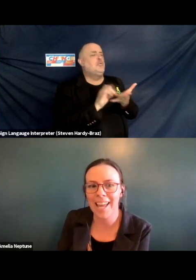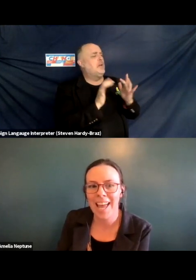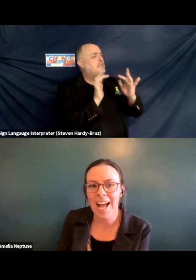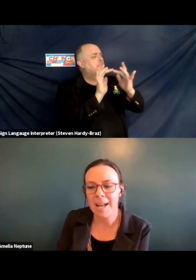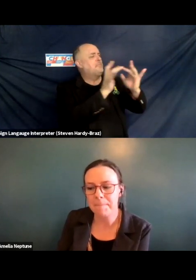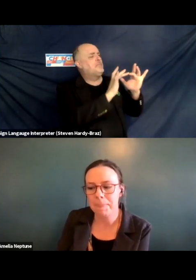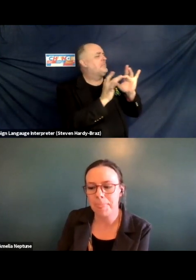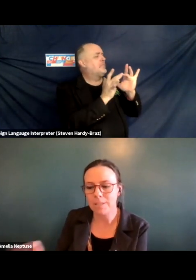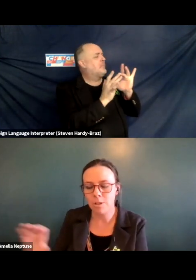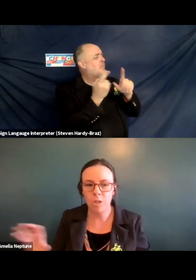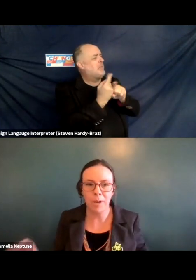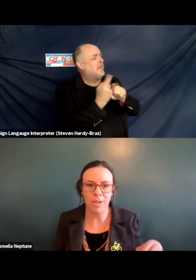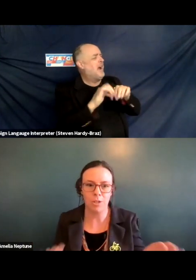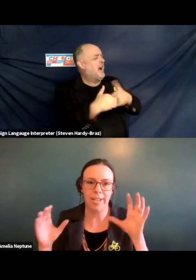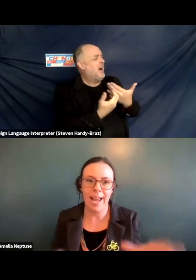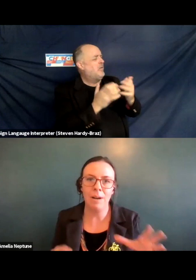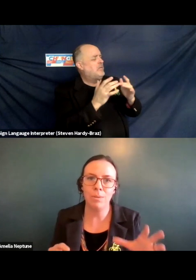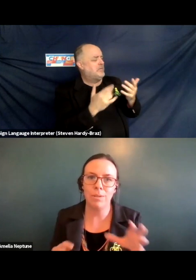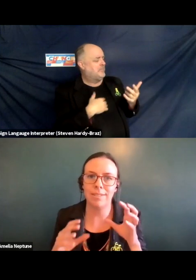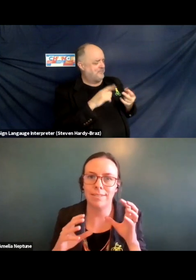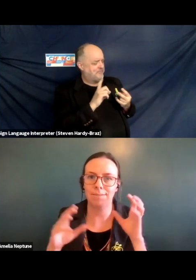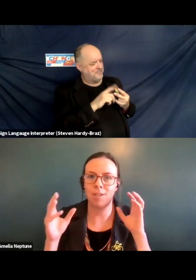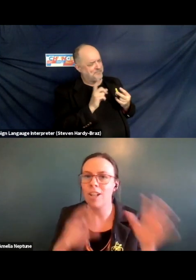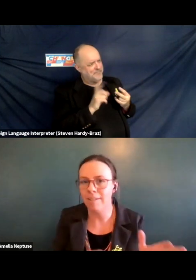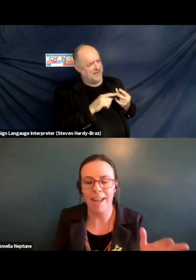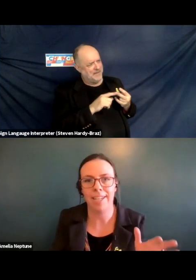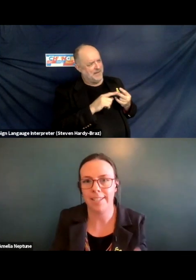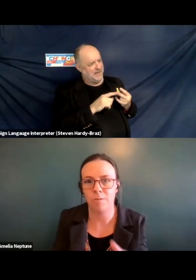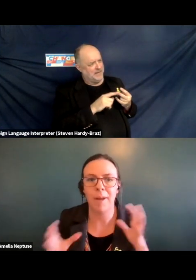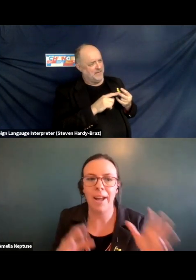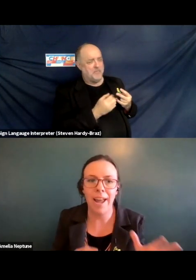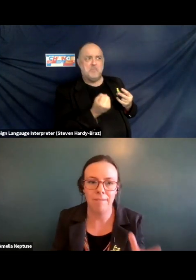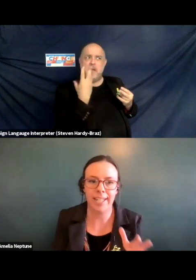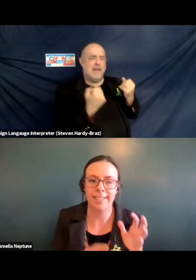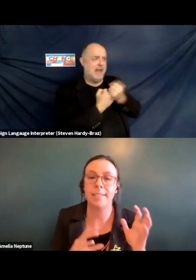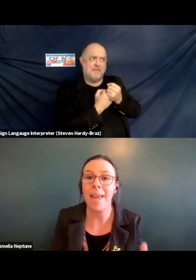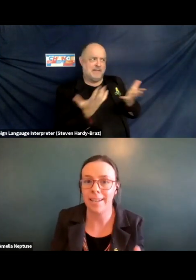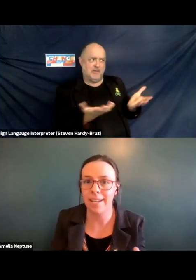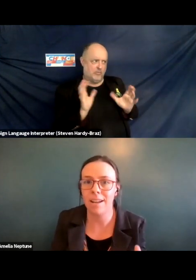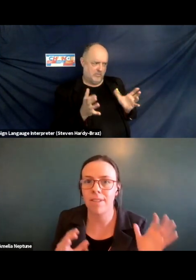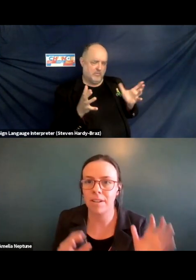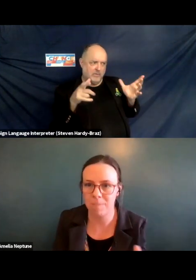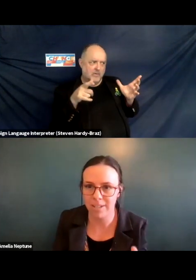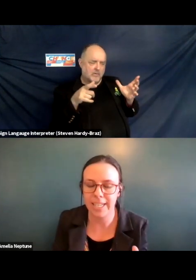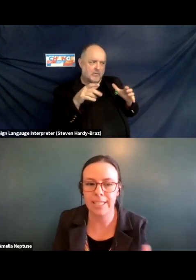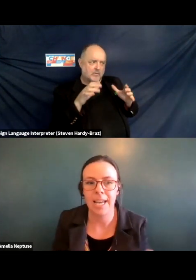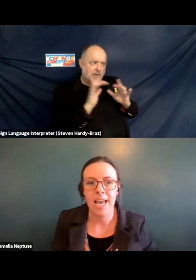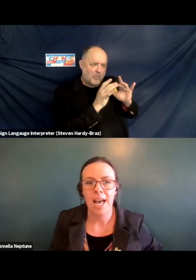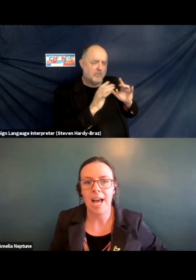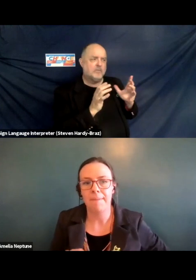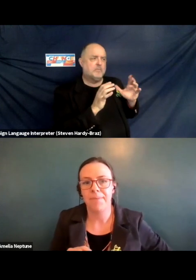properly. Sort of two-part question. There are a lot of advocates in the room. How do advocates demand it of their